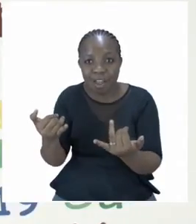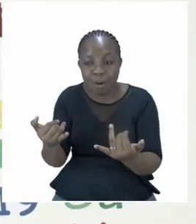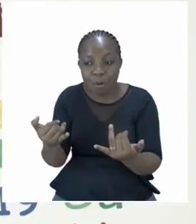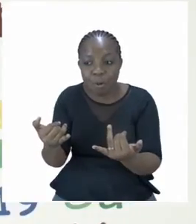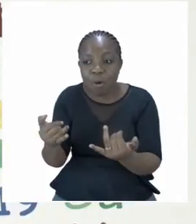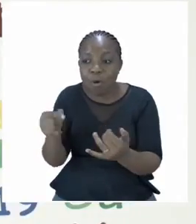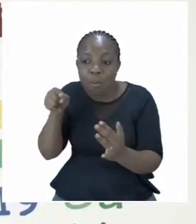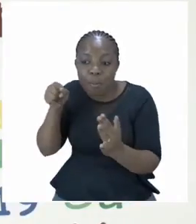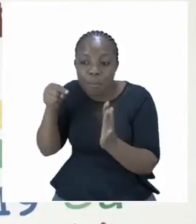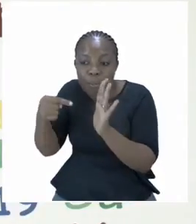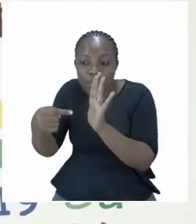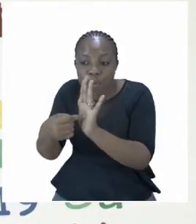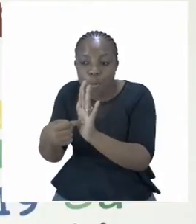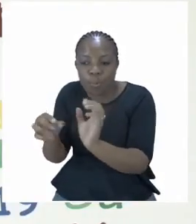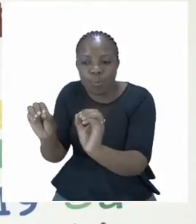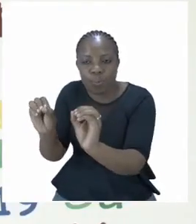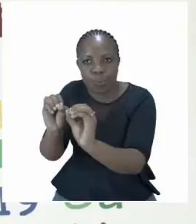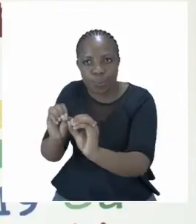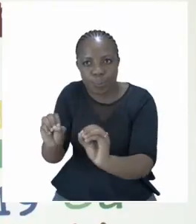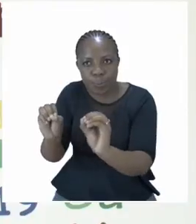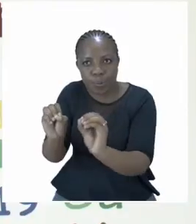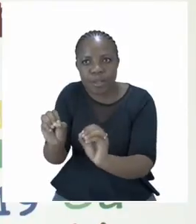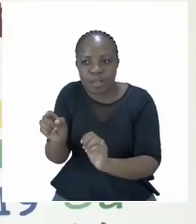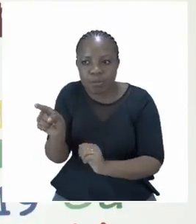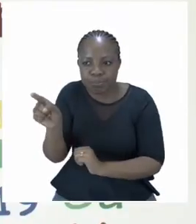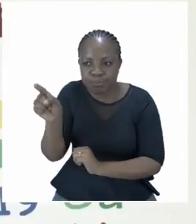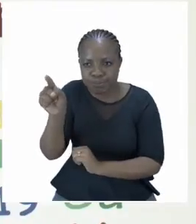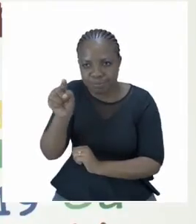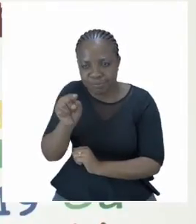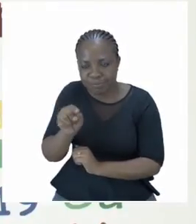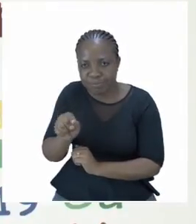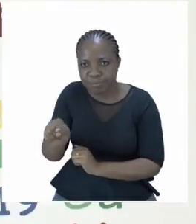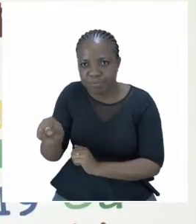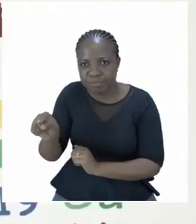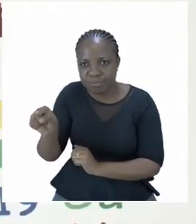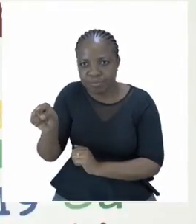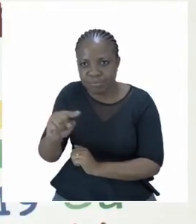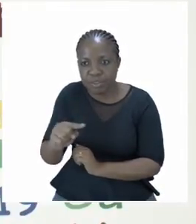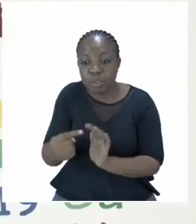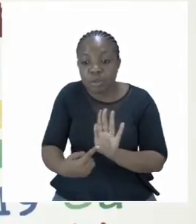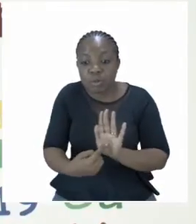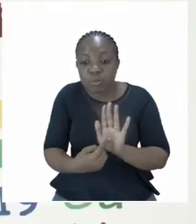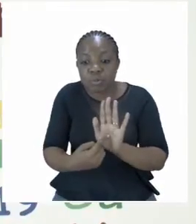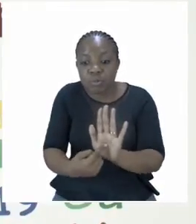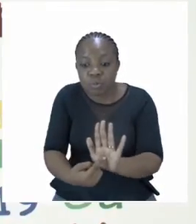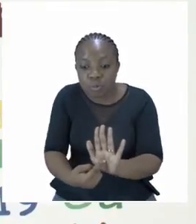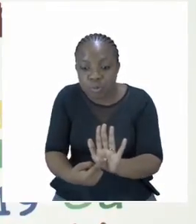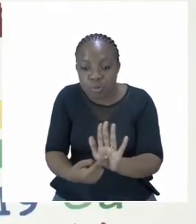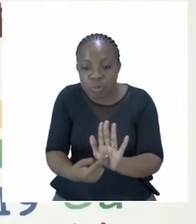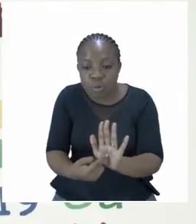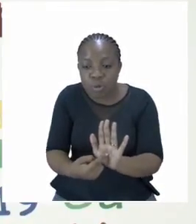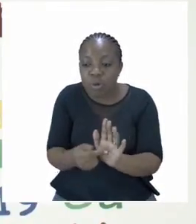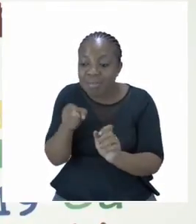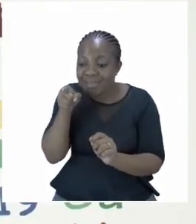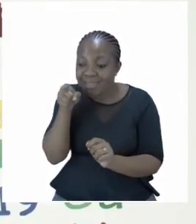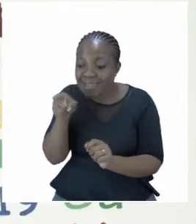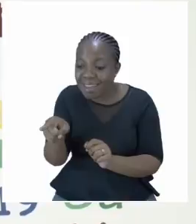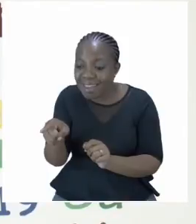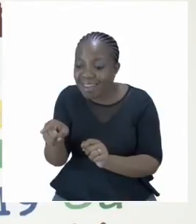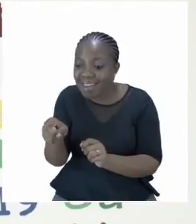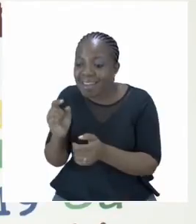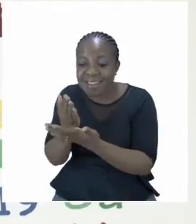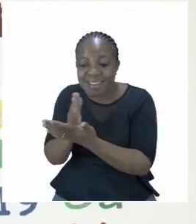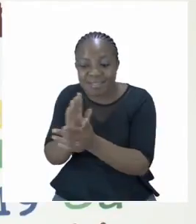make a circle first. There it is, to show that there's supposed to be something there. So we